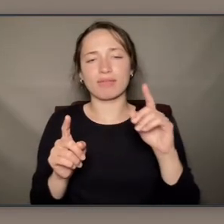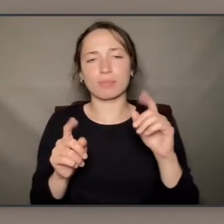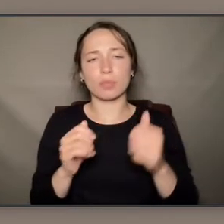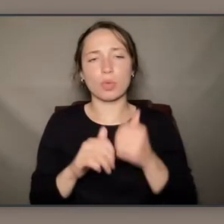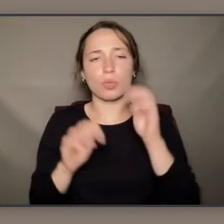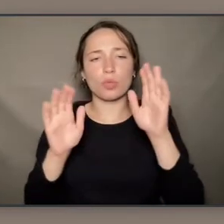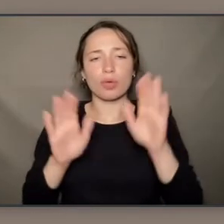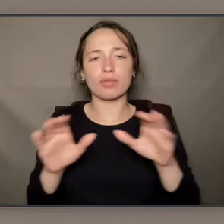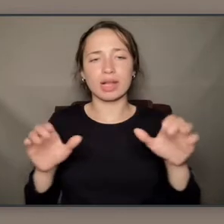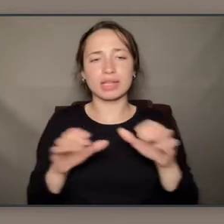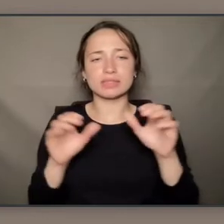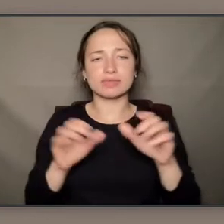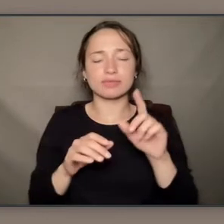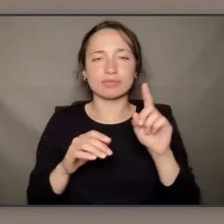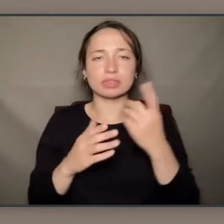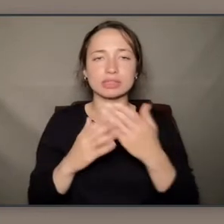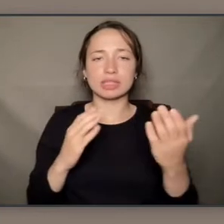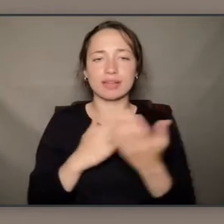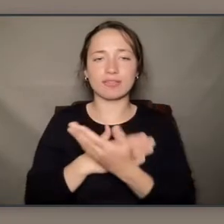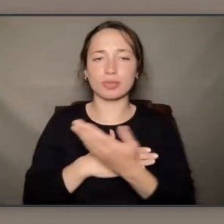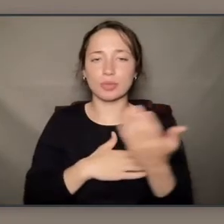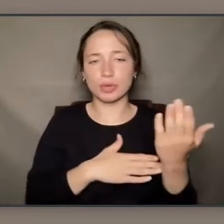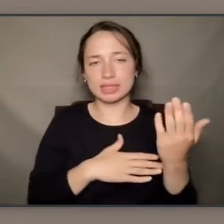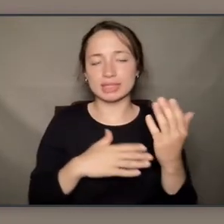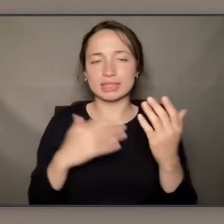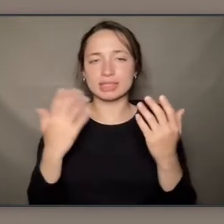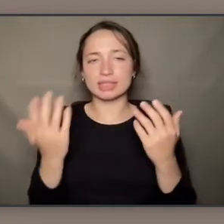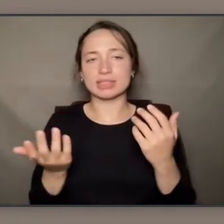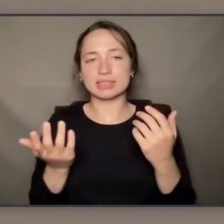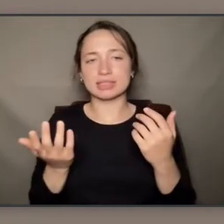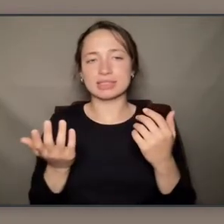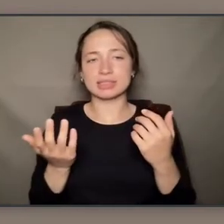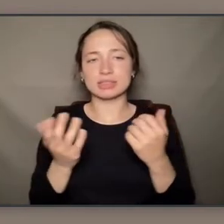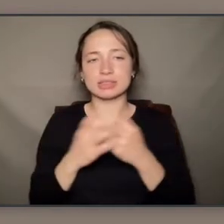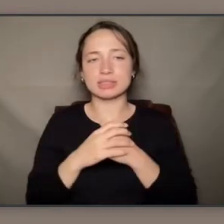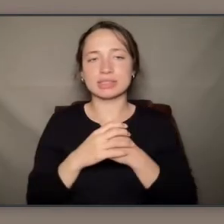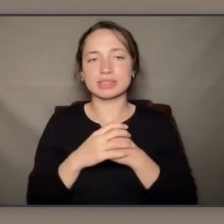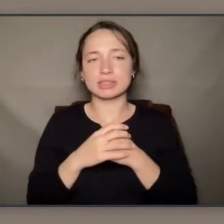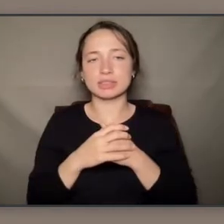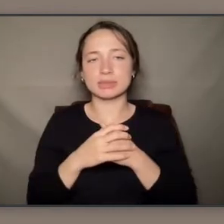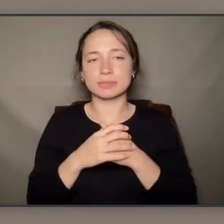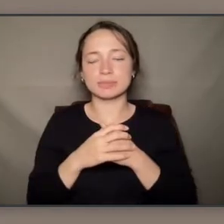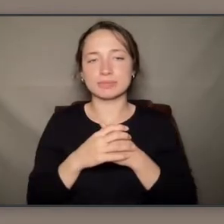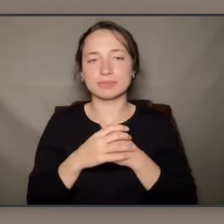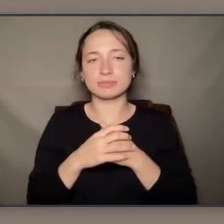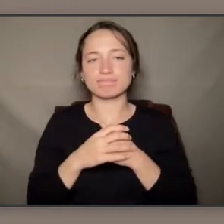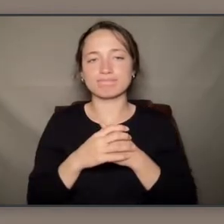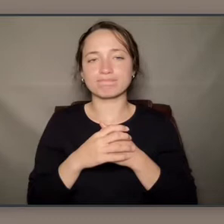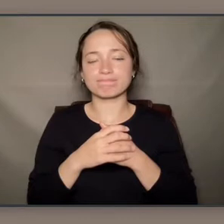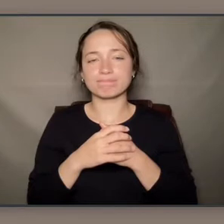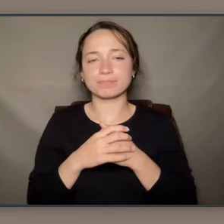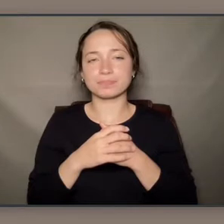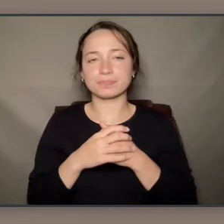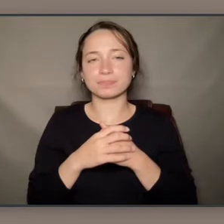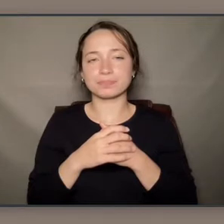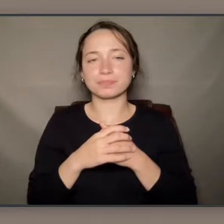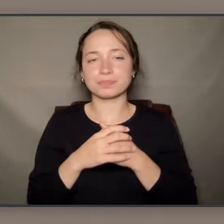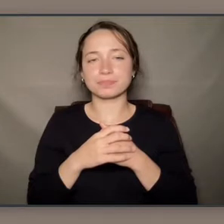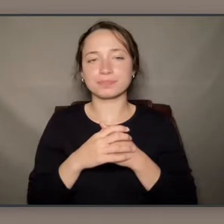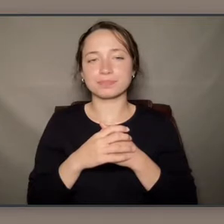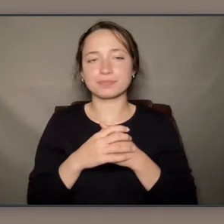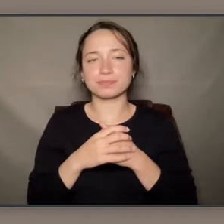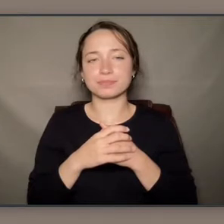my most wonderful activity first thing every morning is to